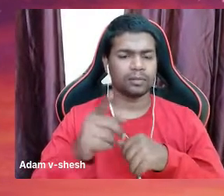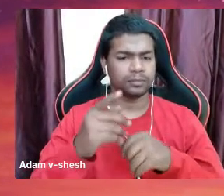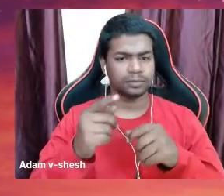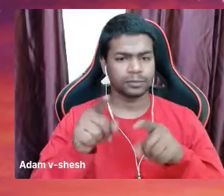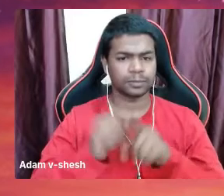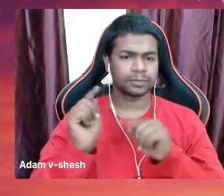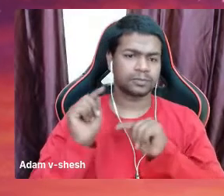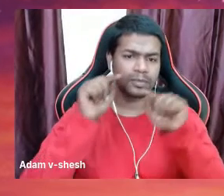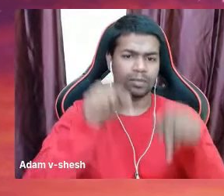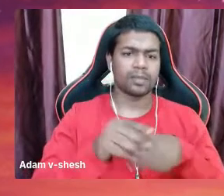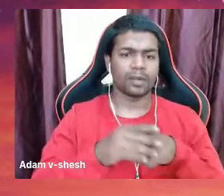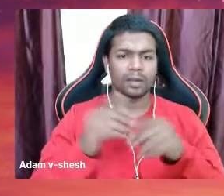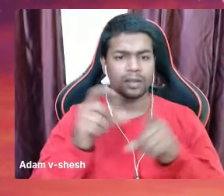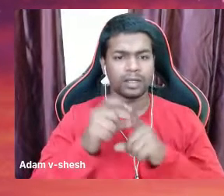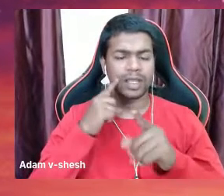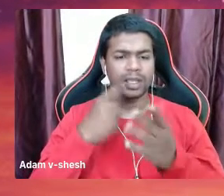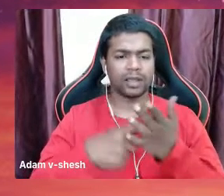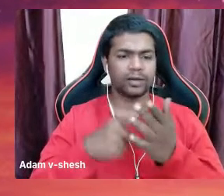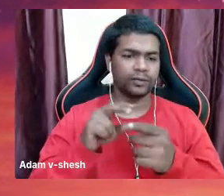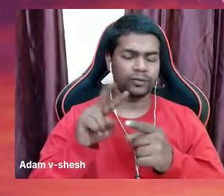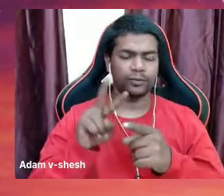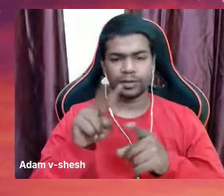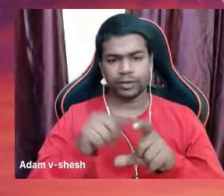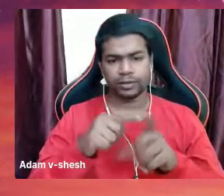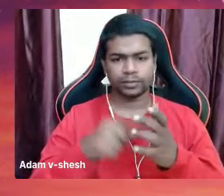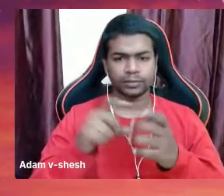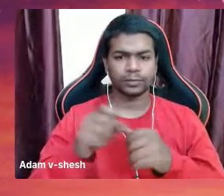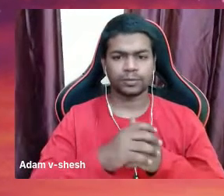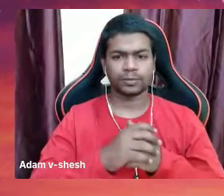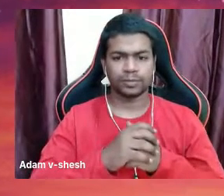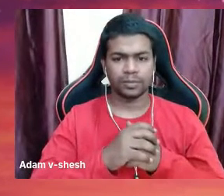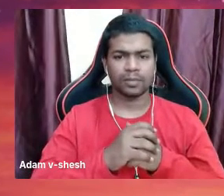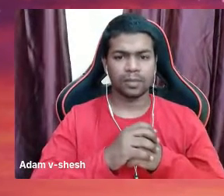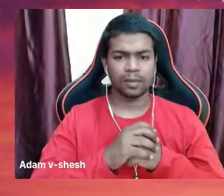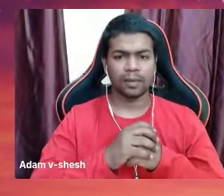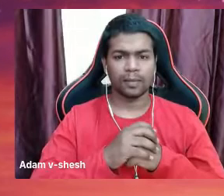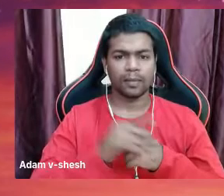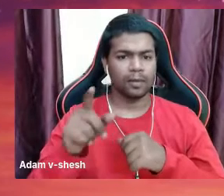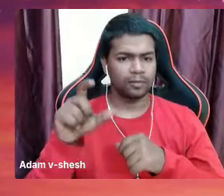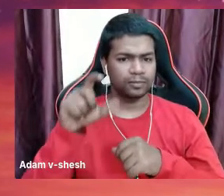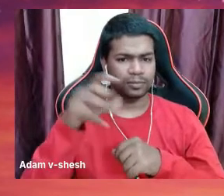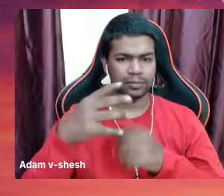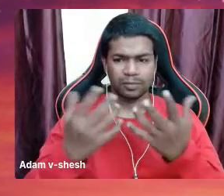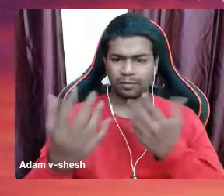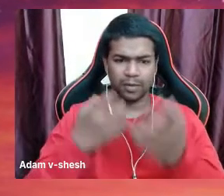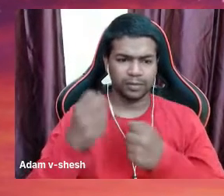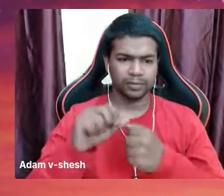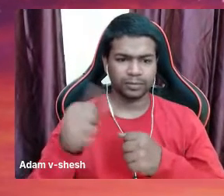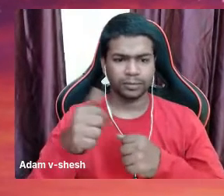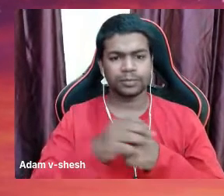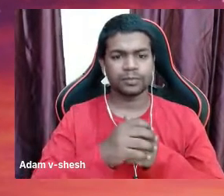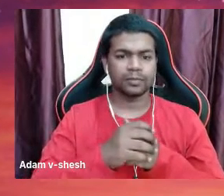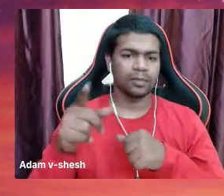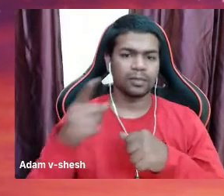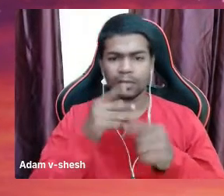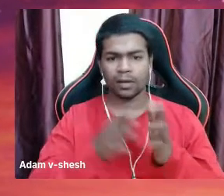to cater to these diverse the diverse needs of these diverse segments of consumers in our country. So it's actually a really